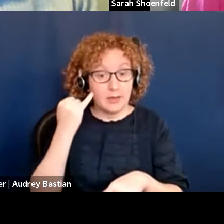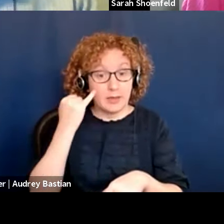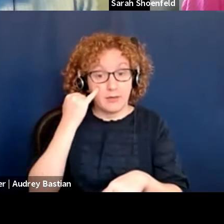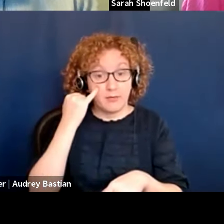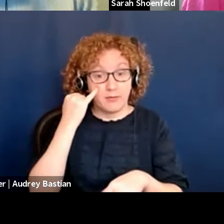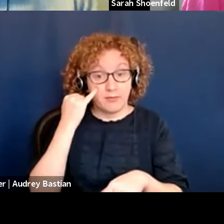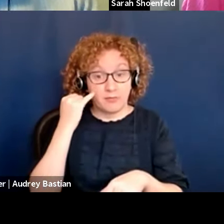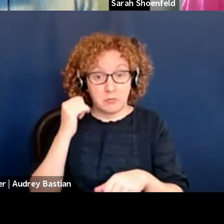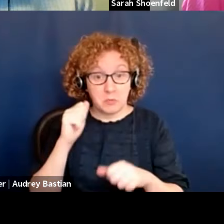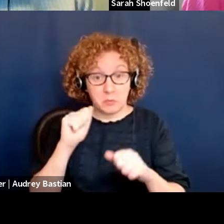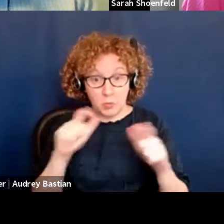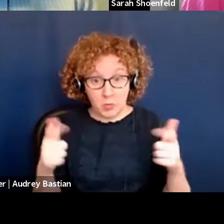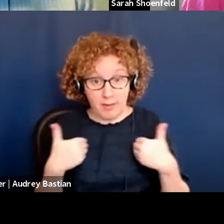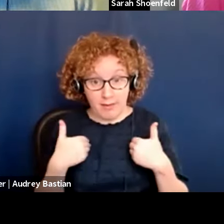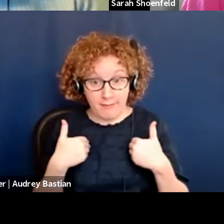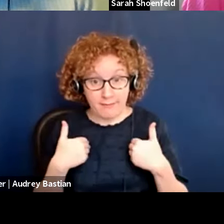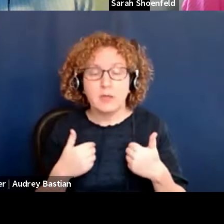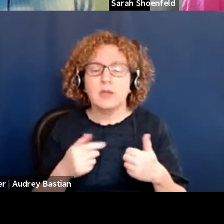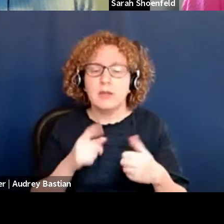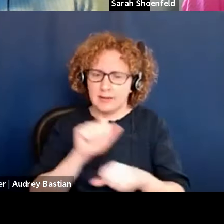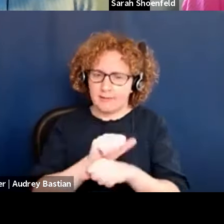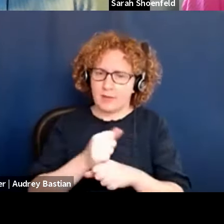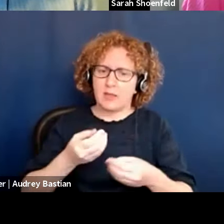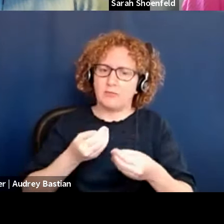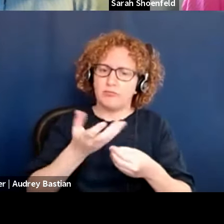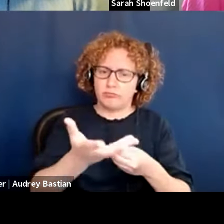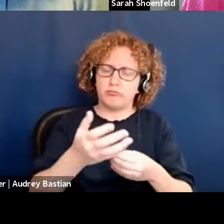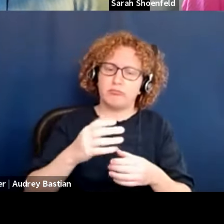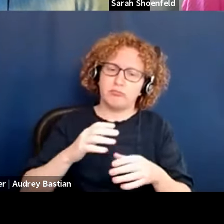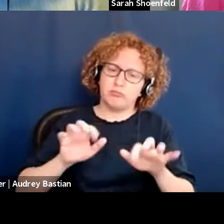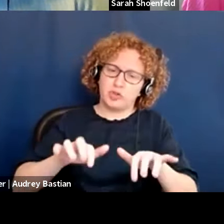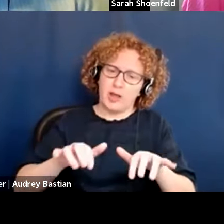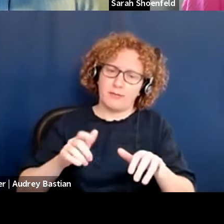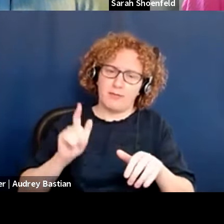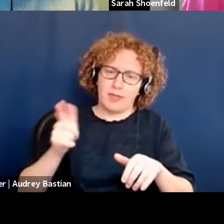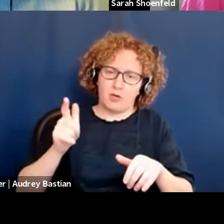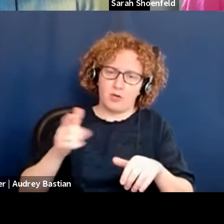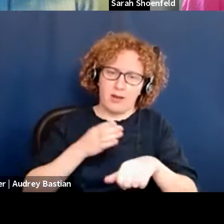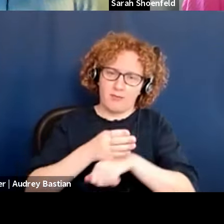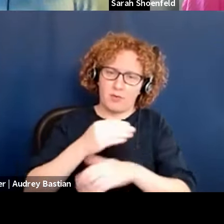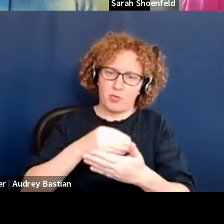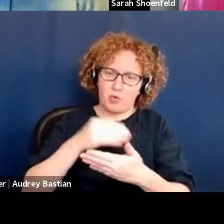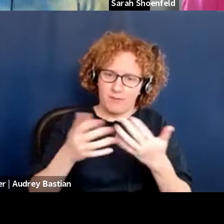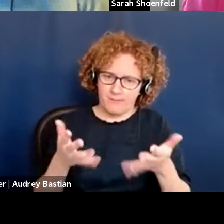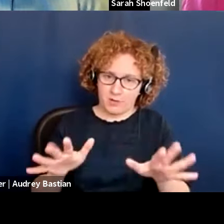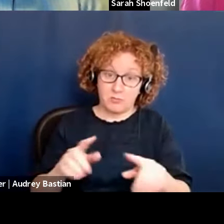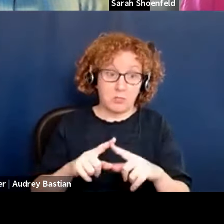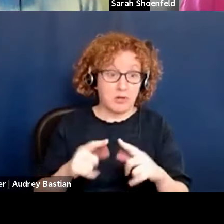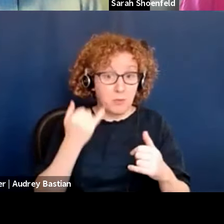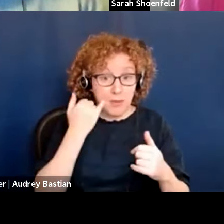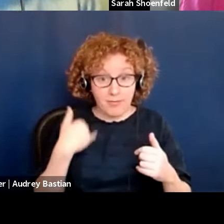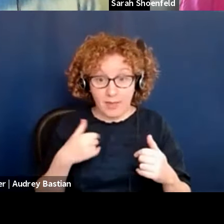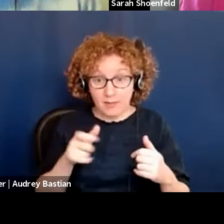If not everybody has that, we can definitely, you know, share the chat out after the program's over. But if you do have that, you know, you could try to do it right now